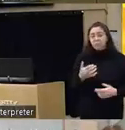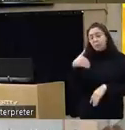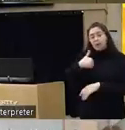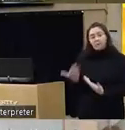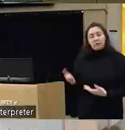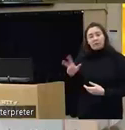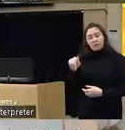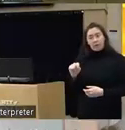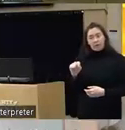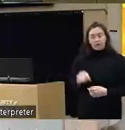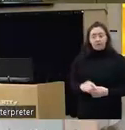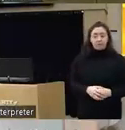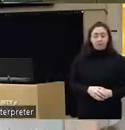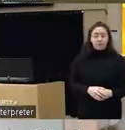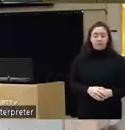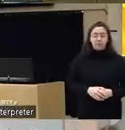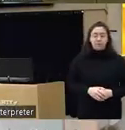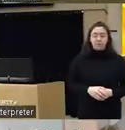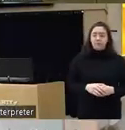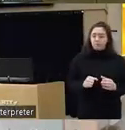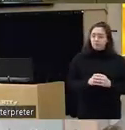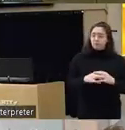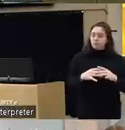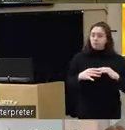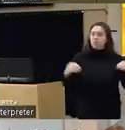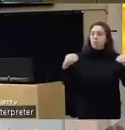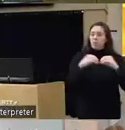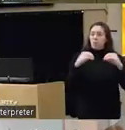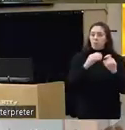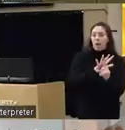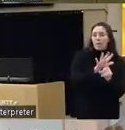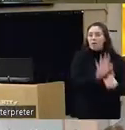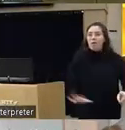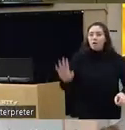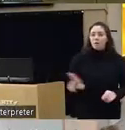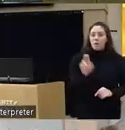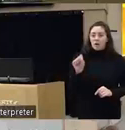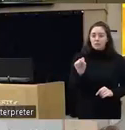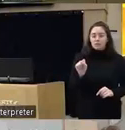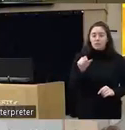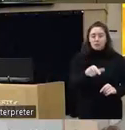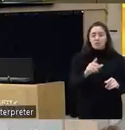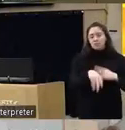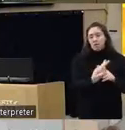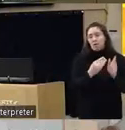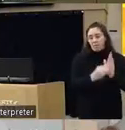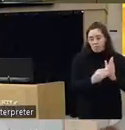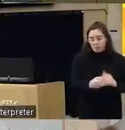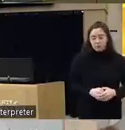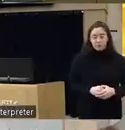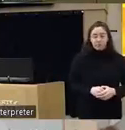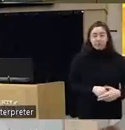they're gaining popularity nationally, are a form of this kind of model. Then